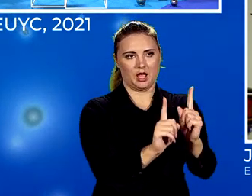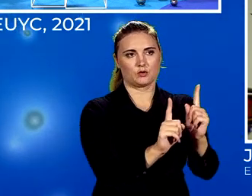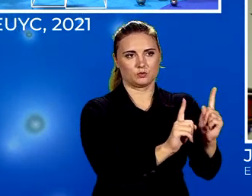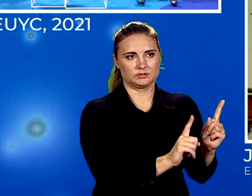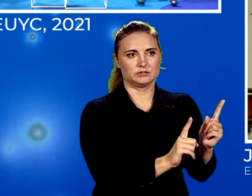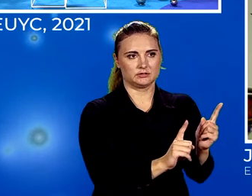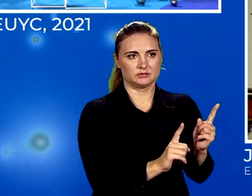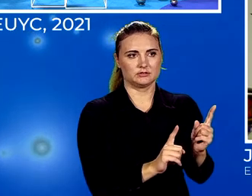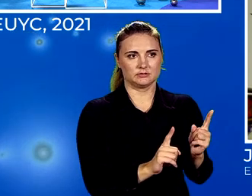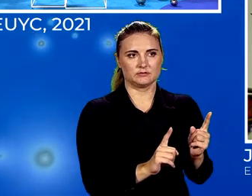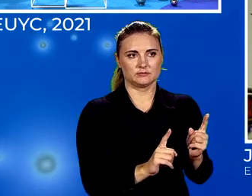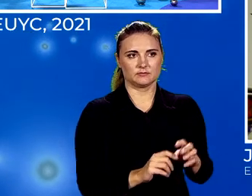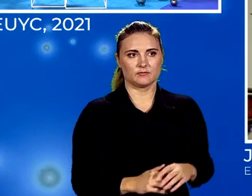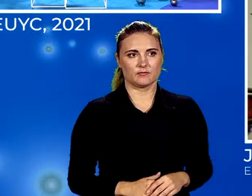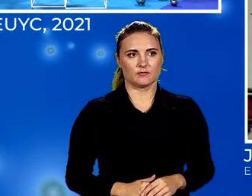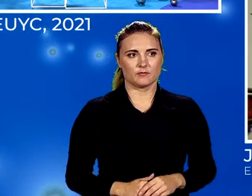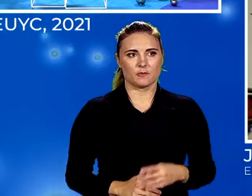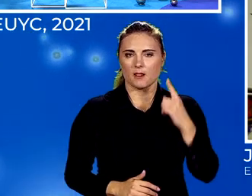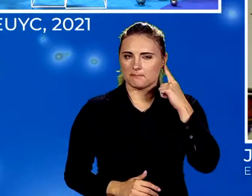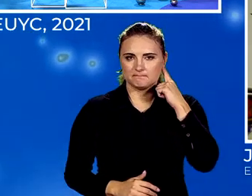can go through is